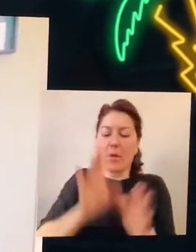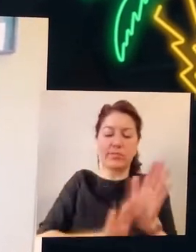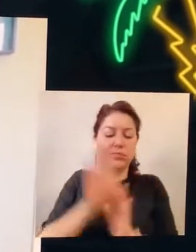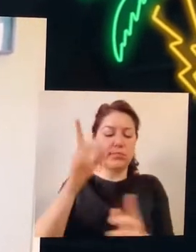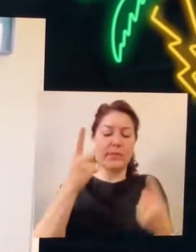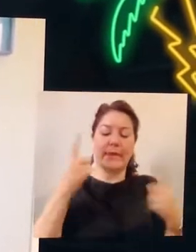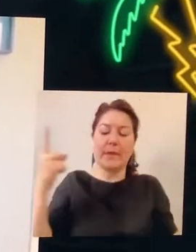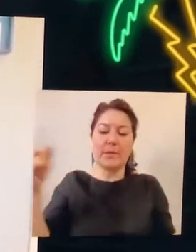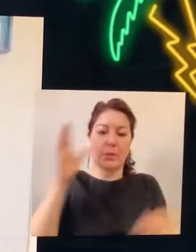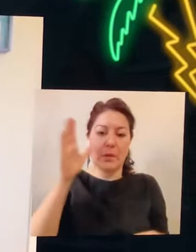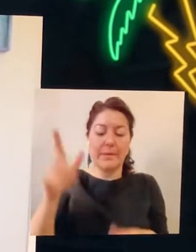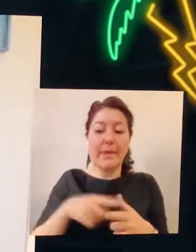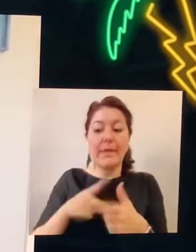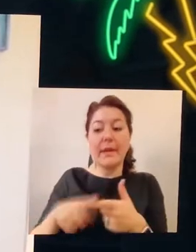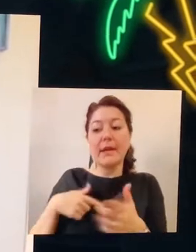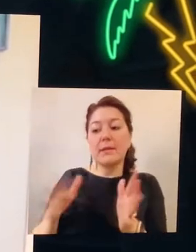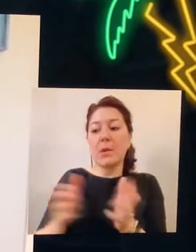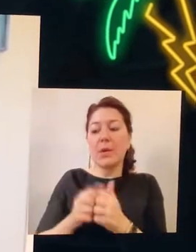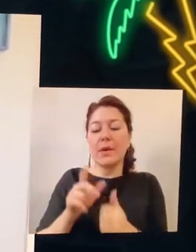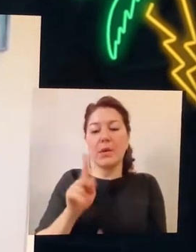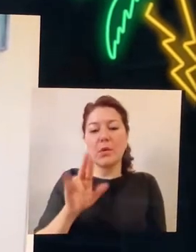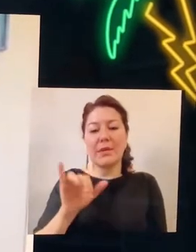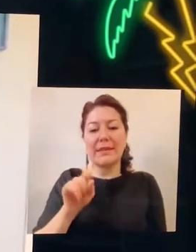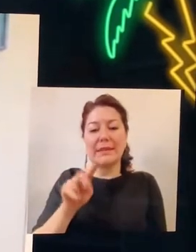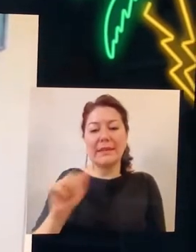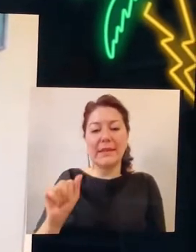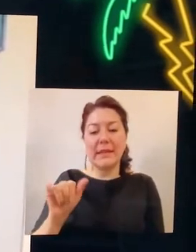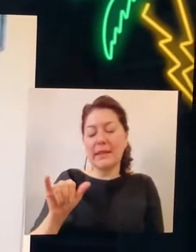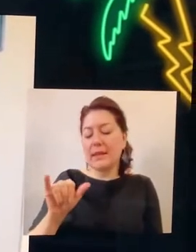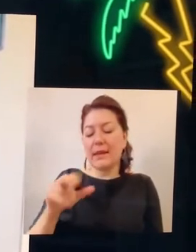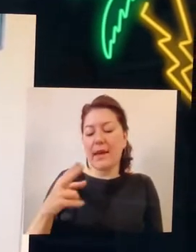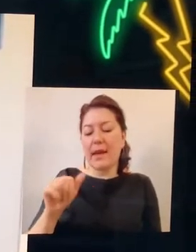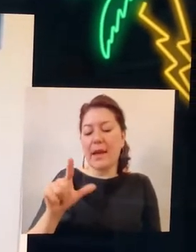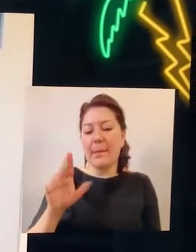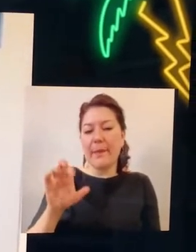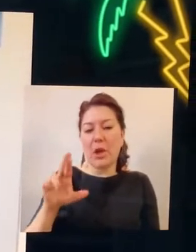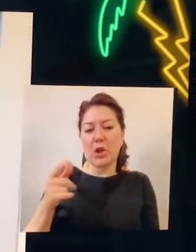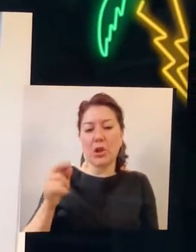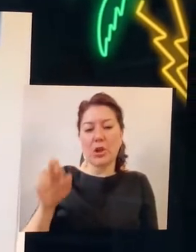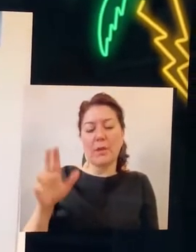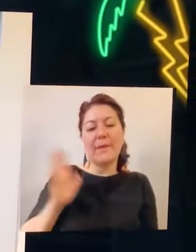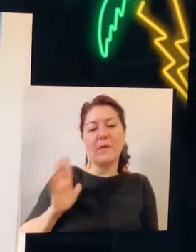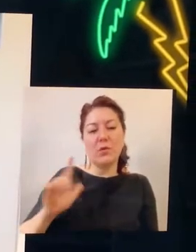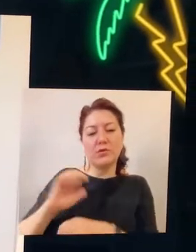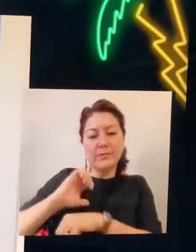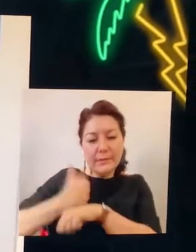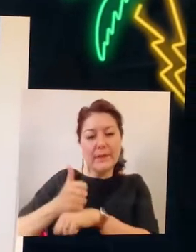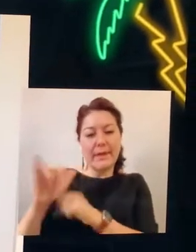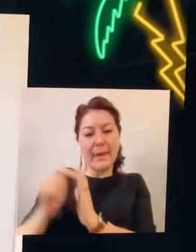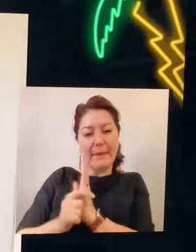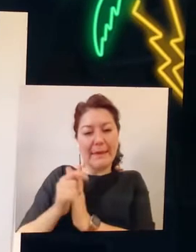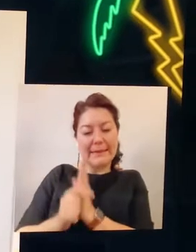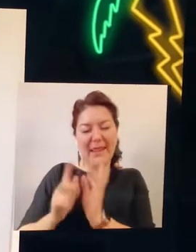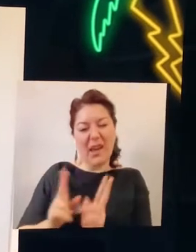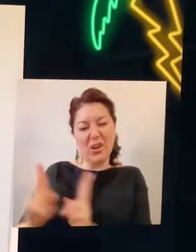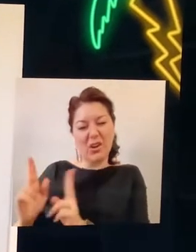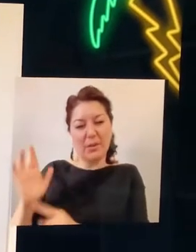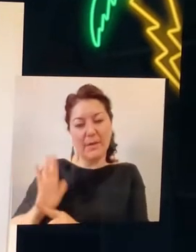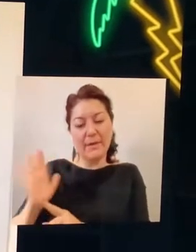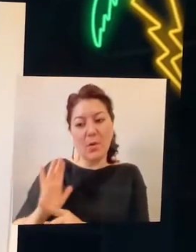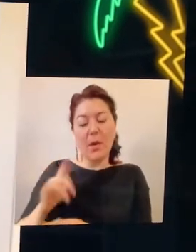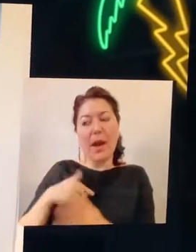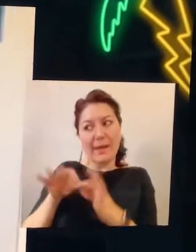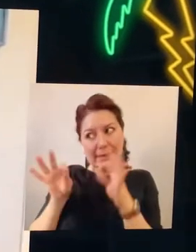Helbiger, who was the founder of the magazine and the editor at that time, I really drove that point to her.